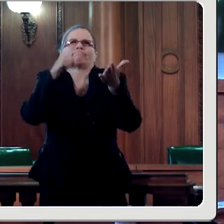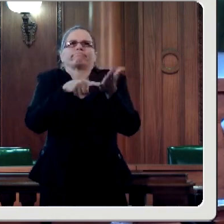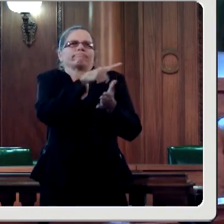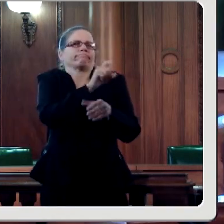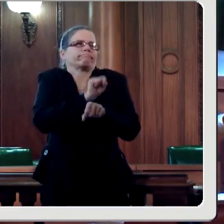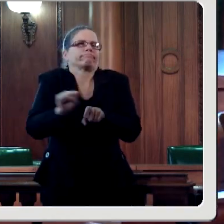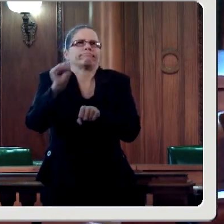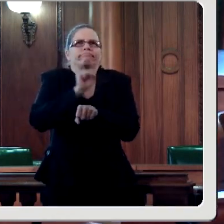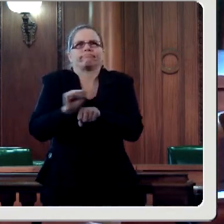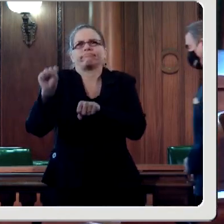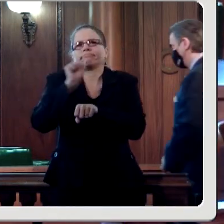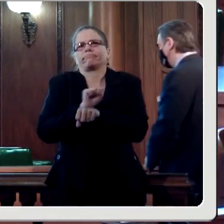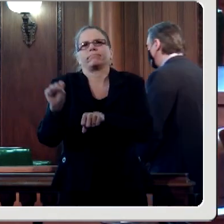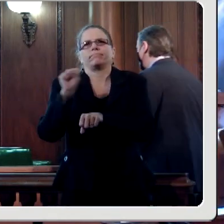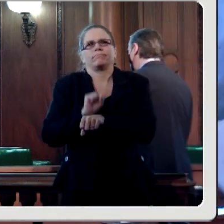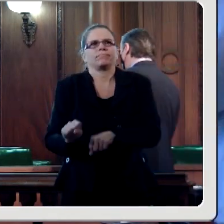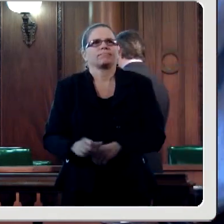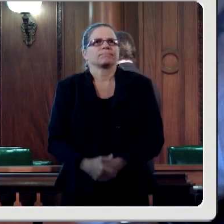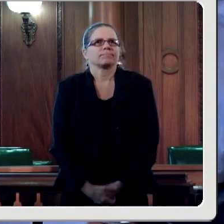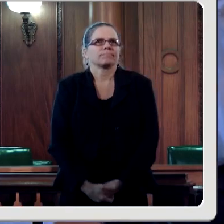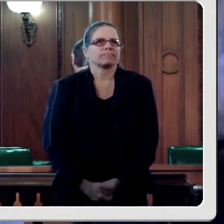Sullivan.